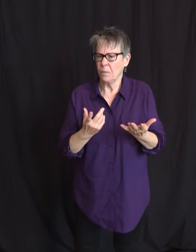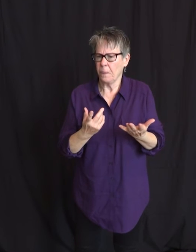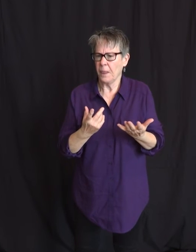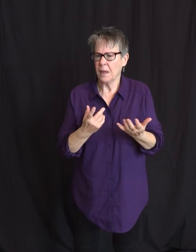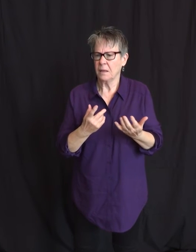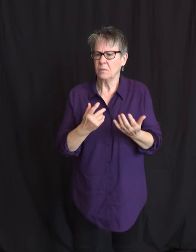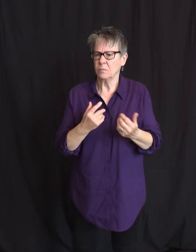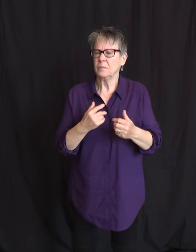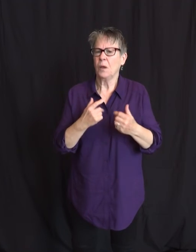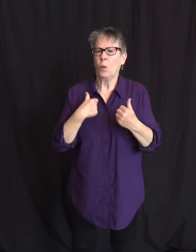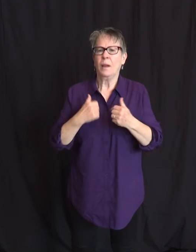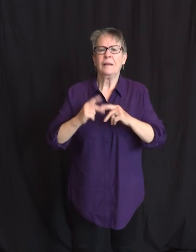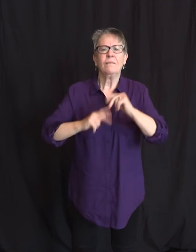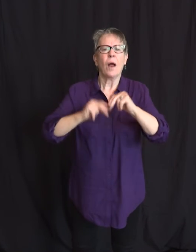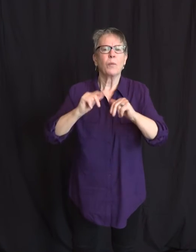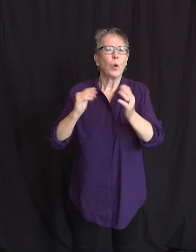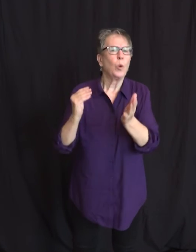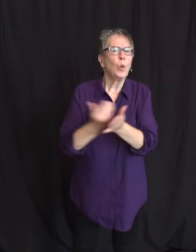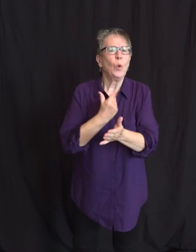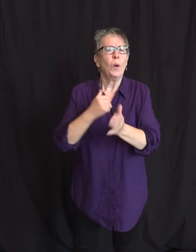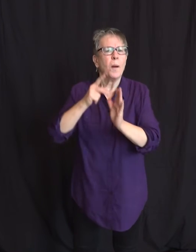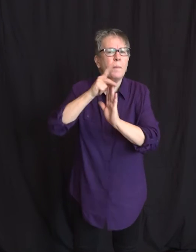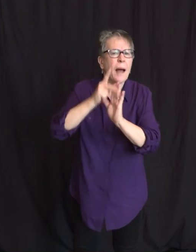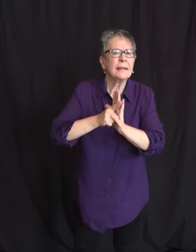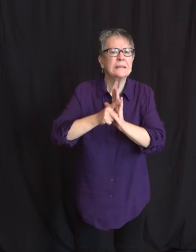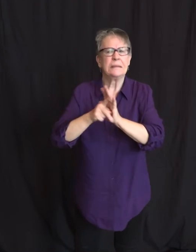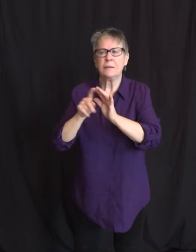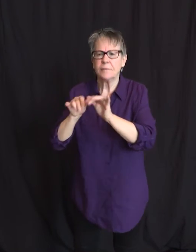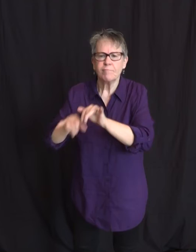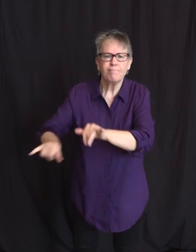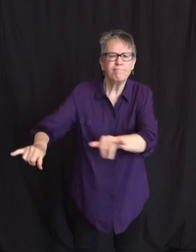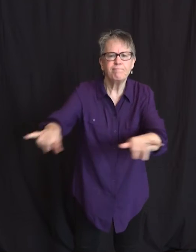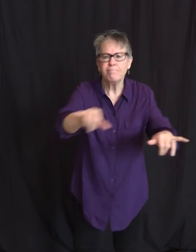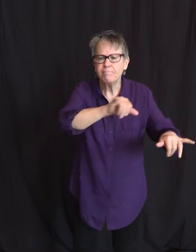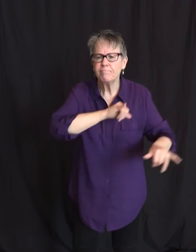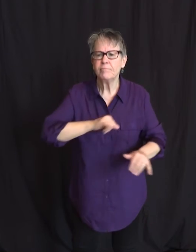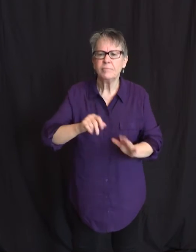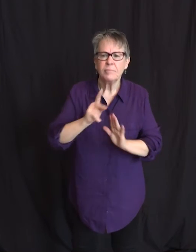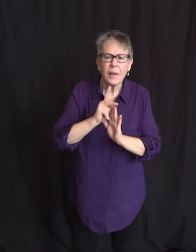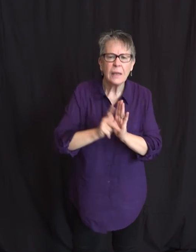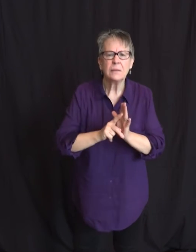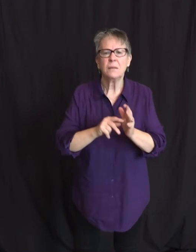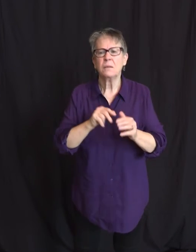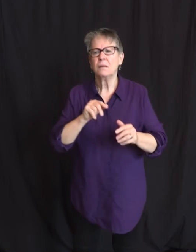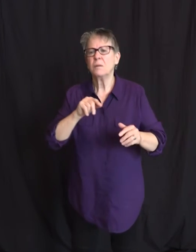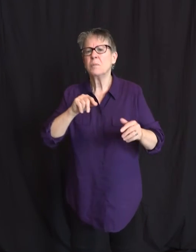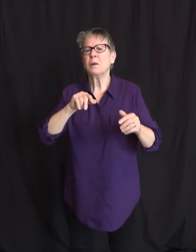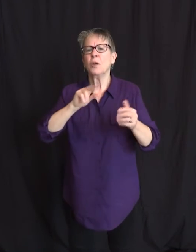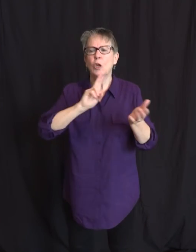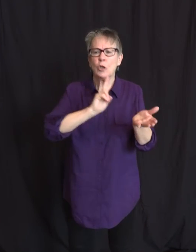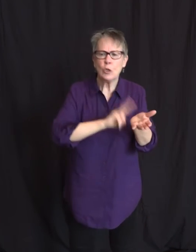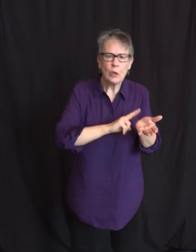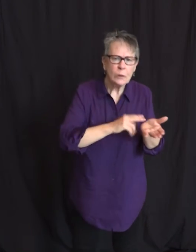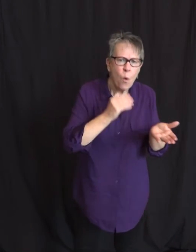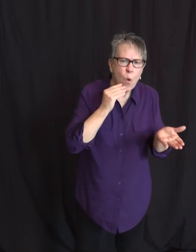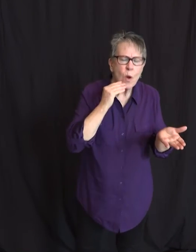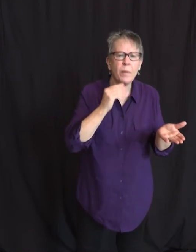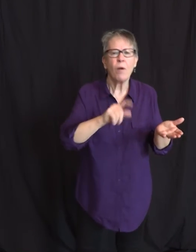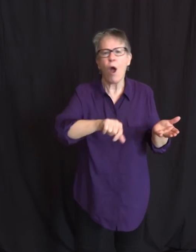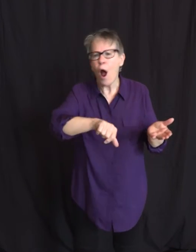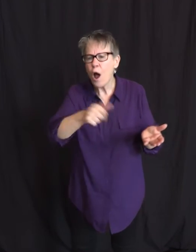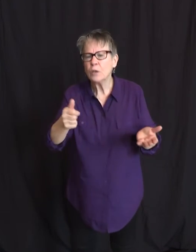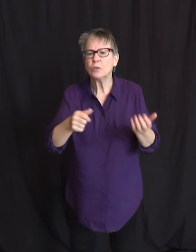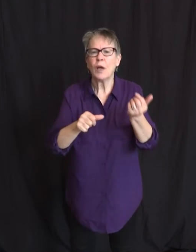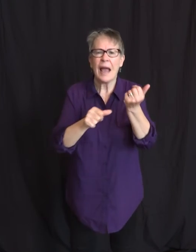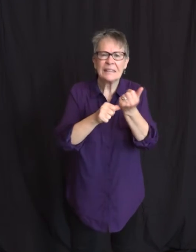policies and protocols to the long-term care industry as a general matter. Judy, anything you want to add? No, I think that, I mean, the bottom line